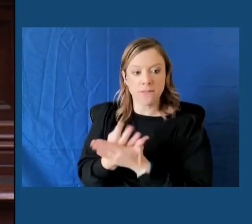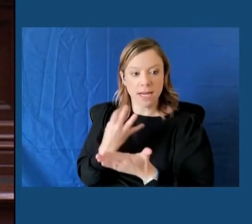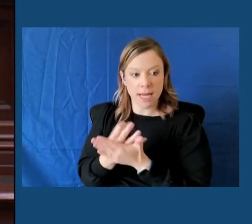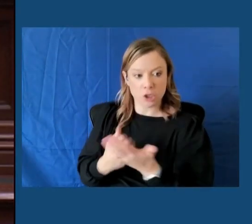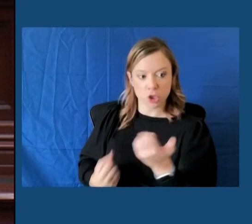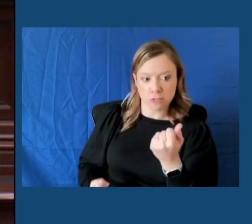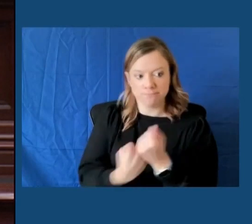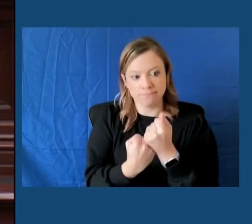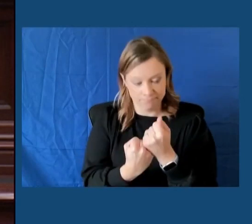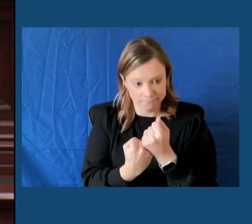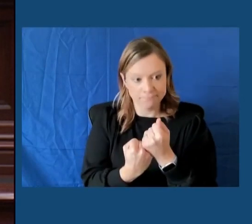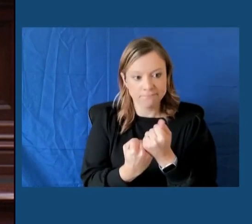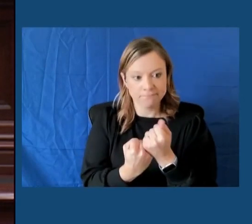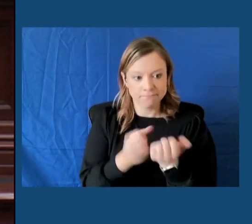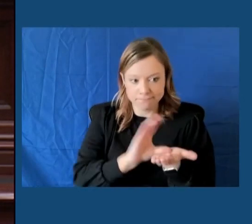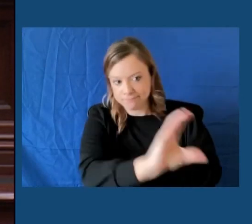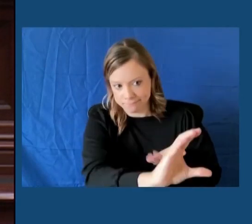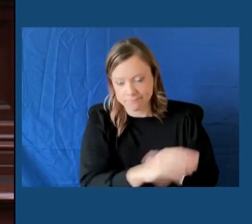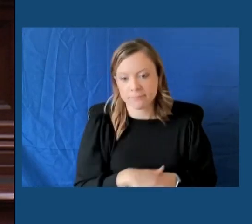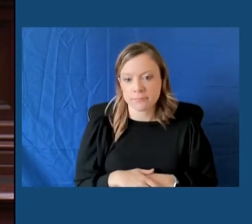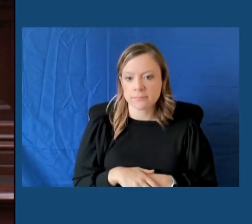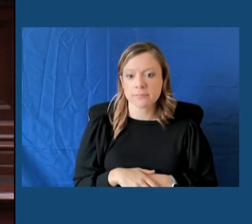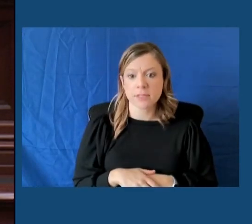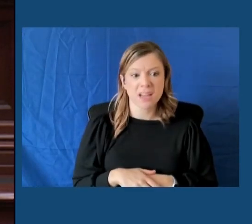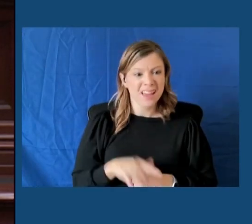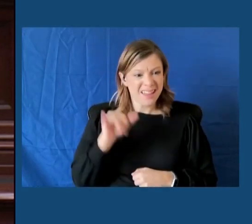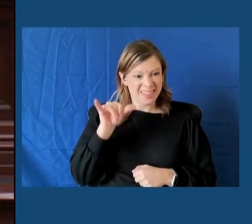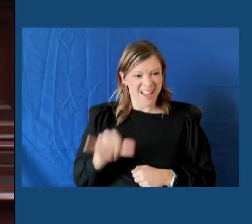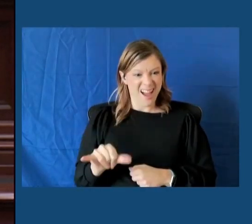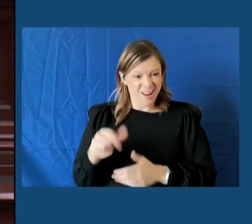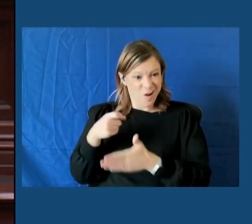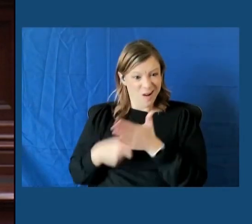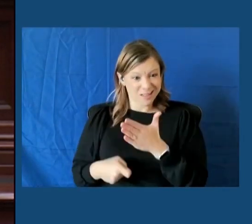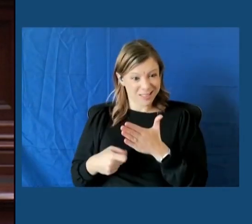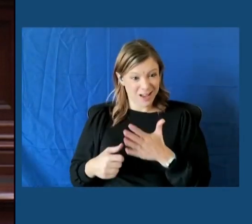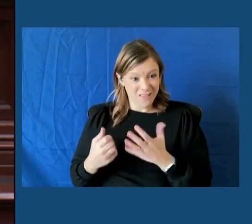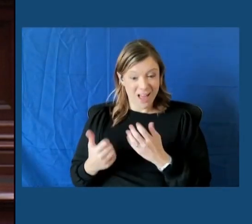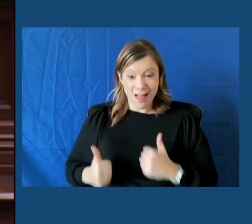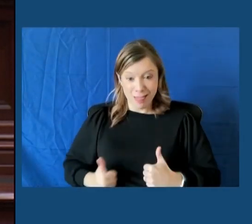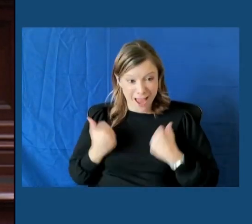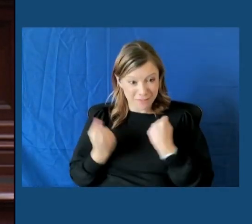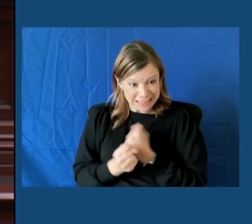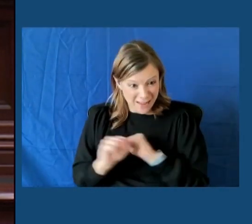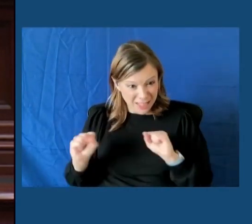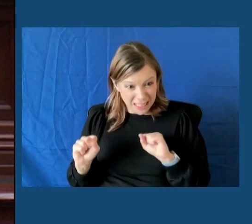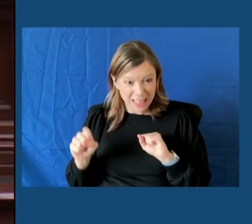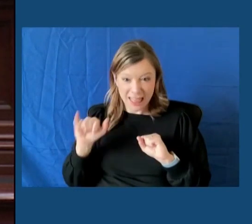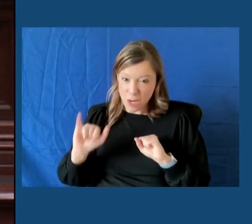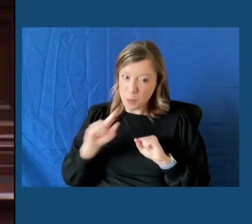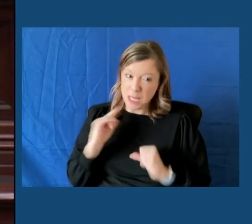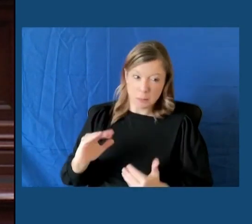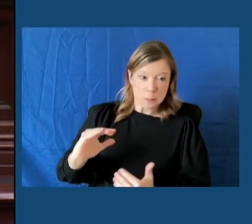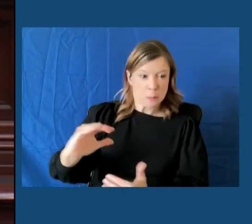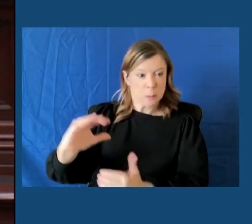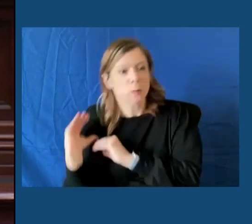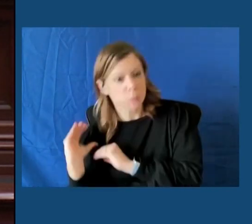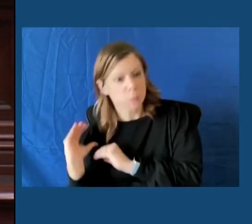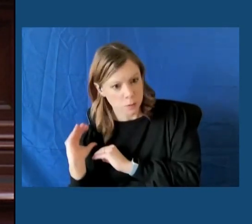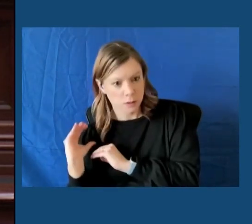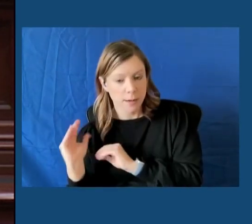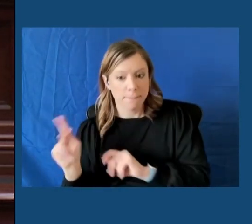life-saving medicine also weighs down New Yorkers. Of the 1.6 million New Yorkers diagnosed with